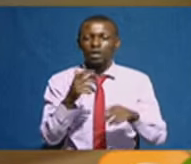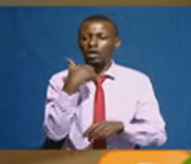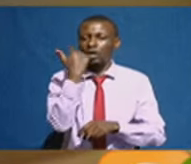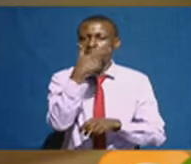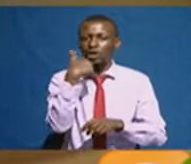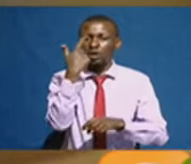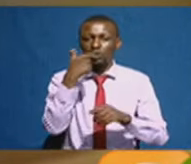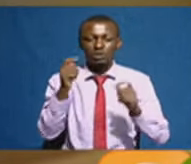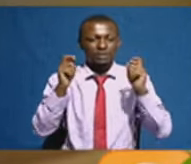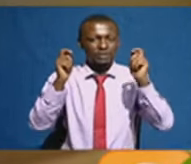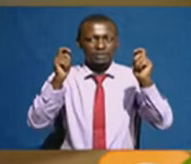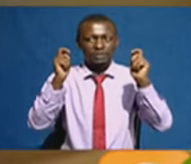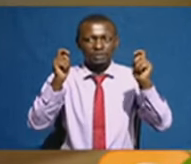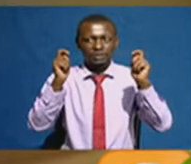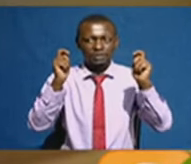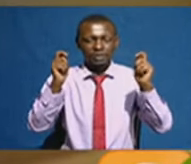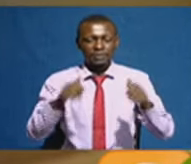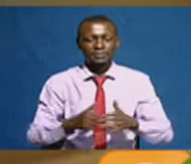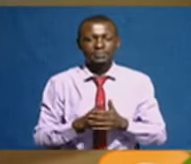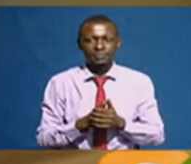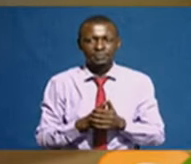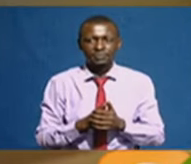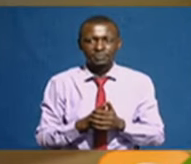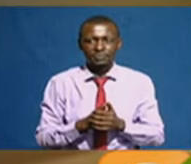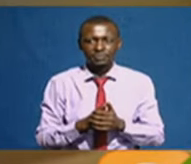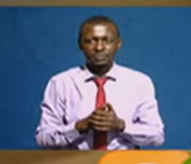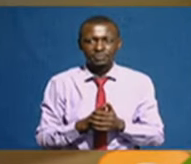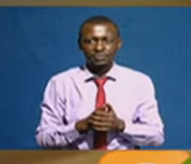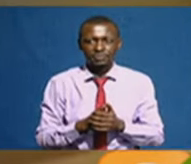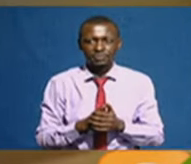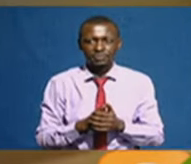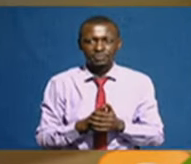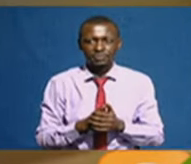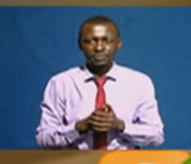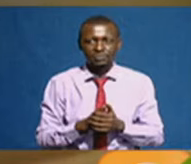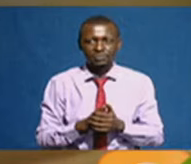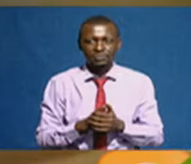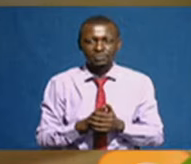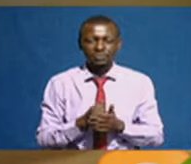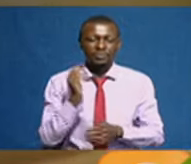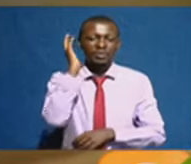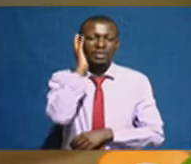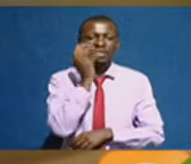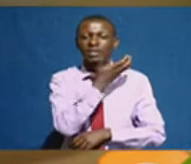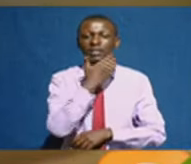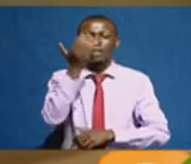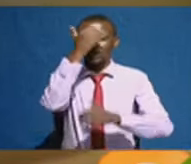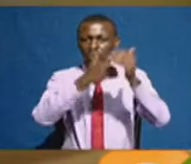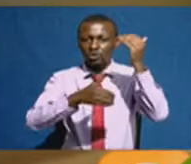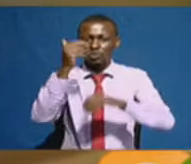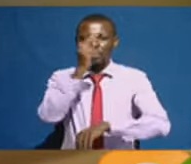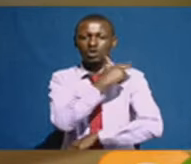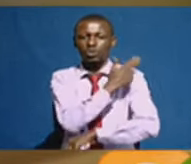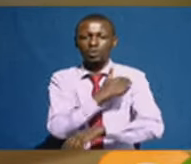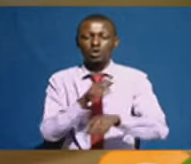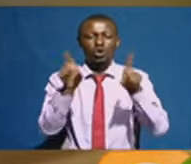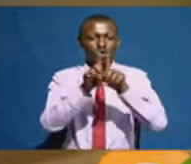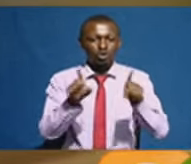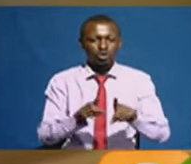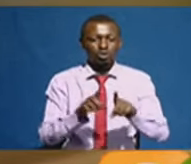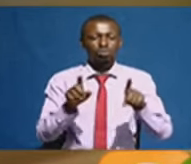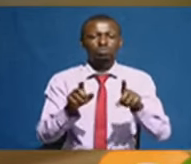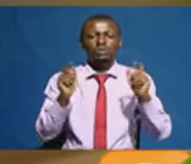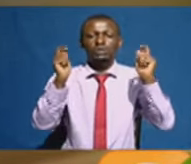strike. The Kenya University Teaching and Referral Hospital has also suspended the doctors who have gone on